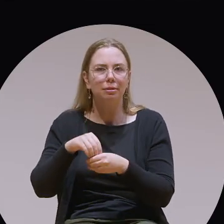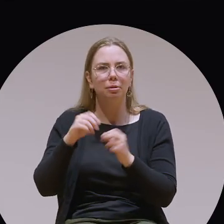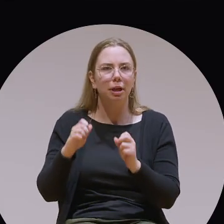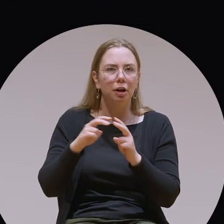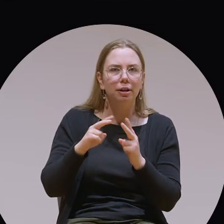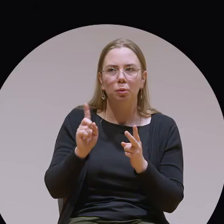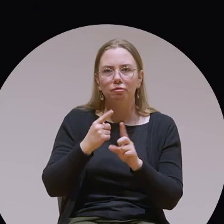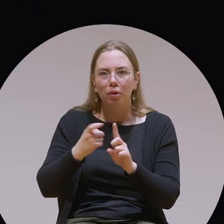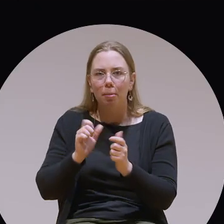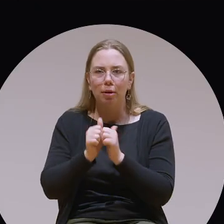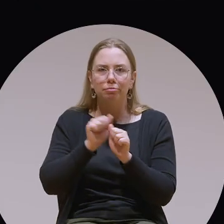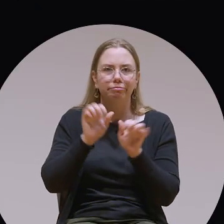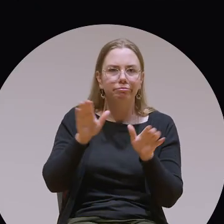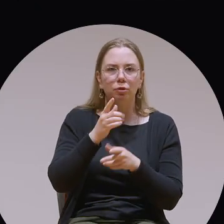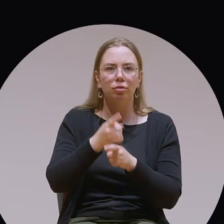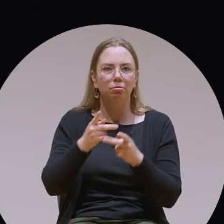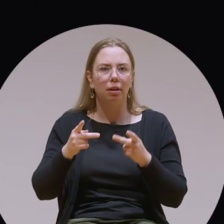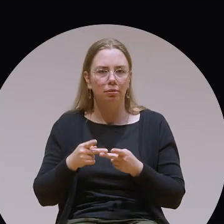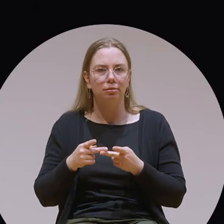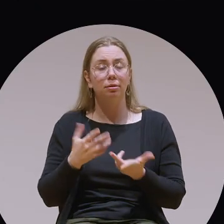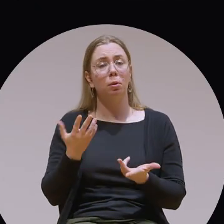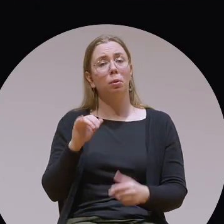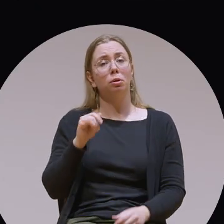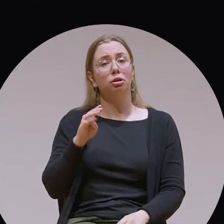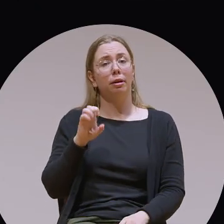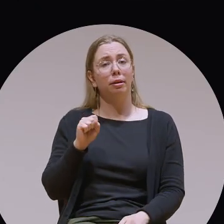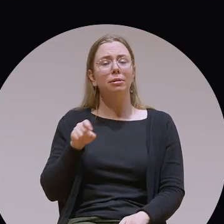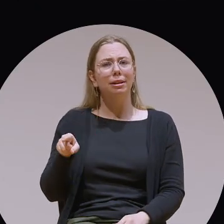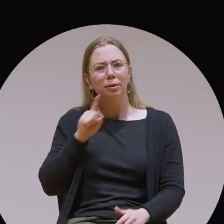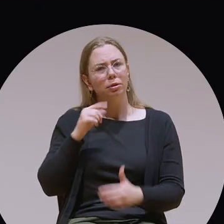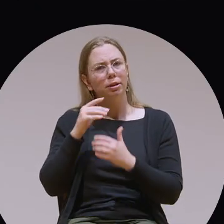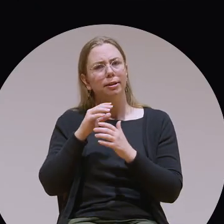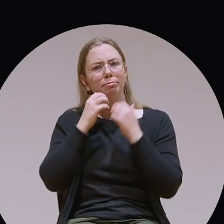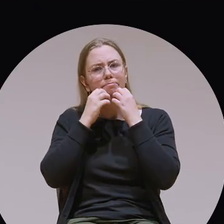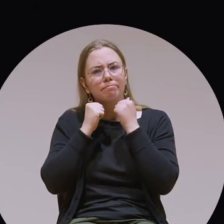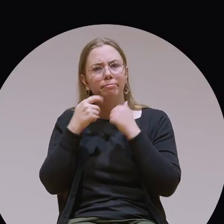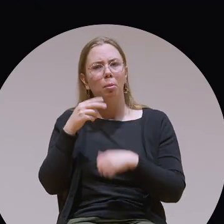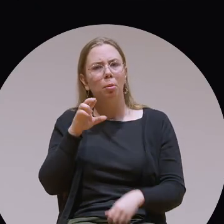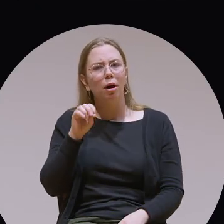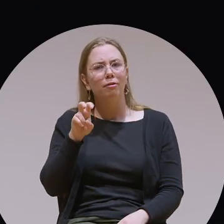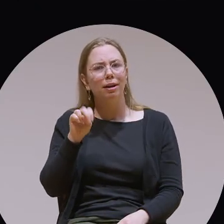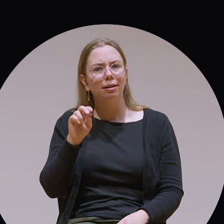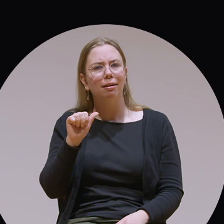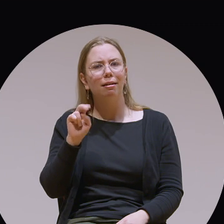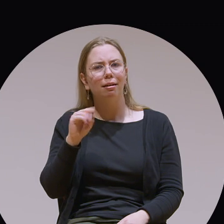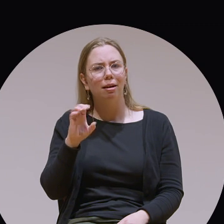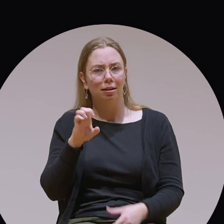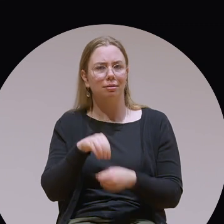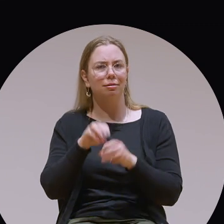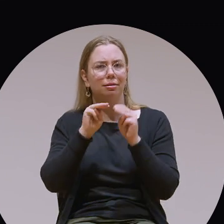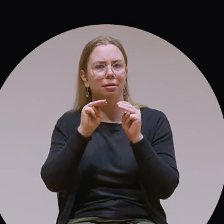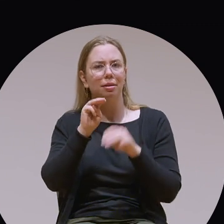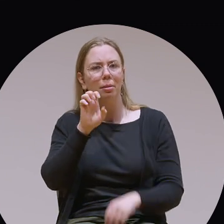And basically, he was one of the people who really focused on provenance first at the Met. And if you want to see his